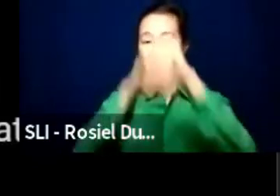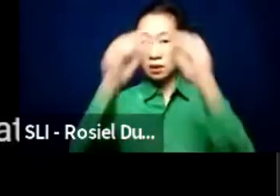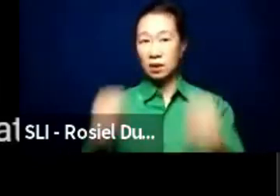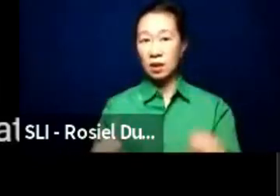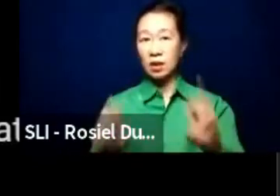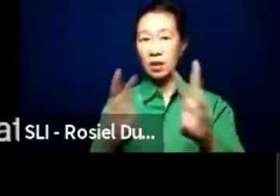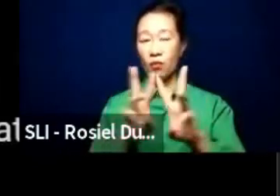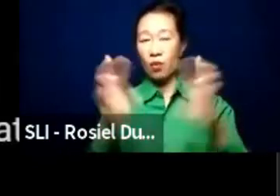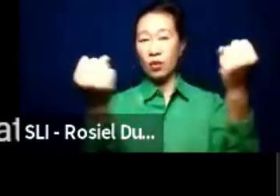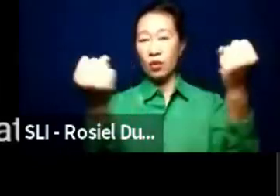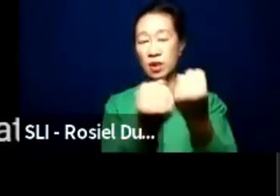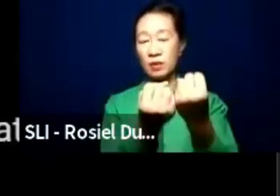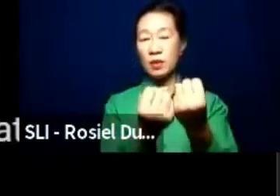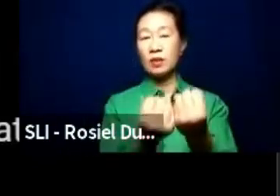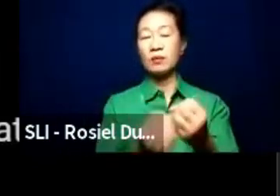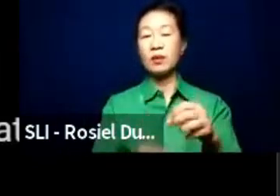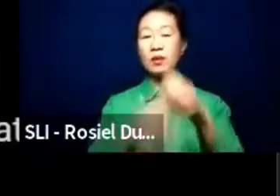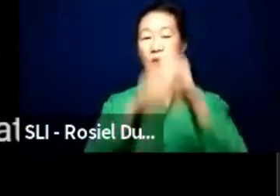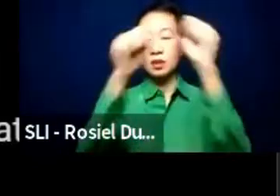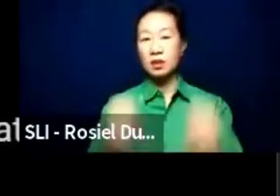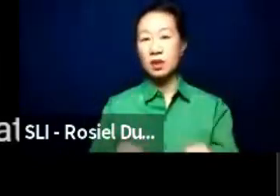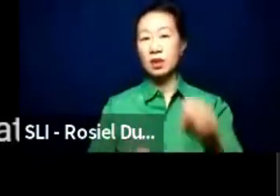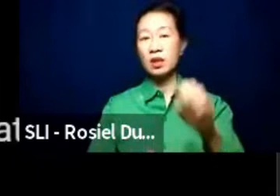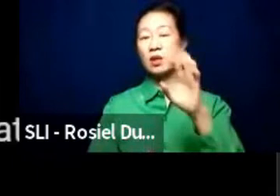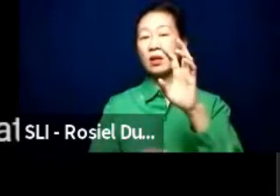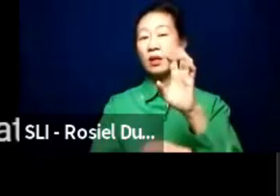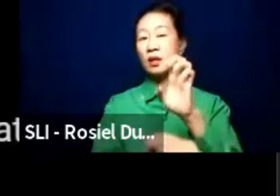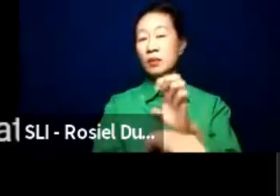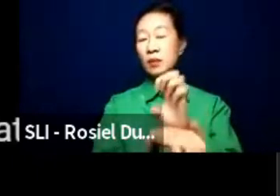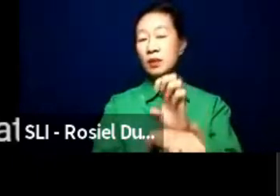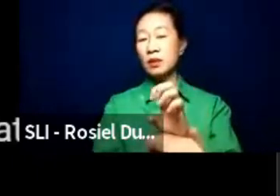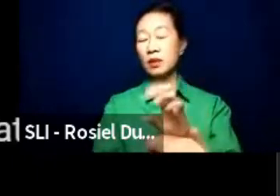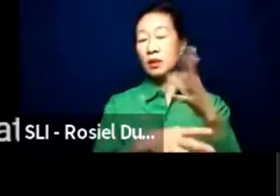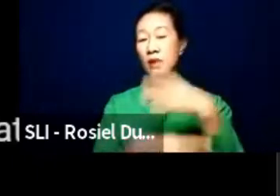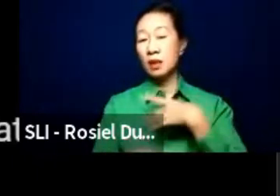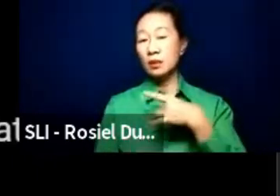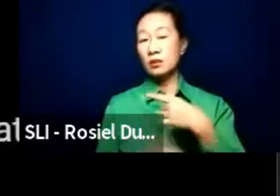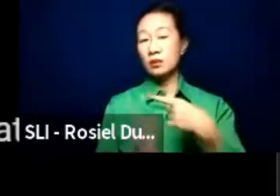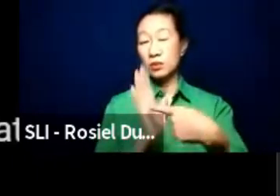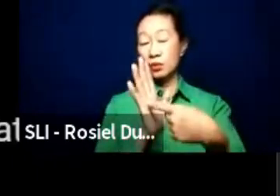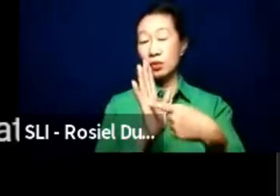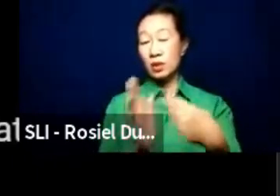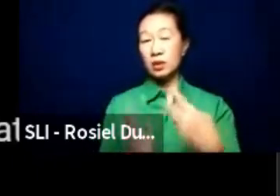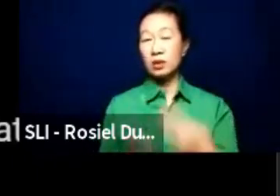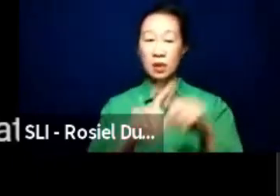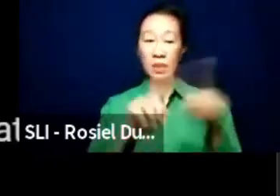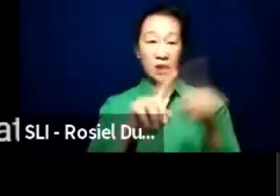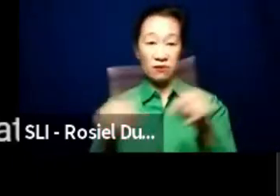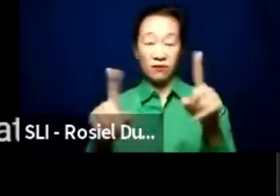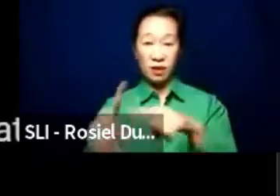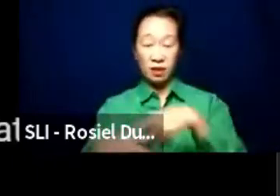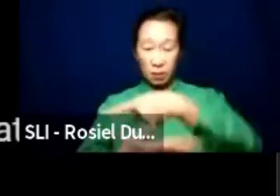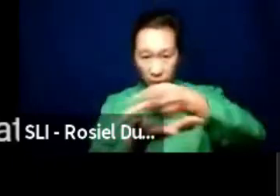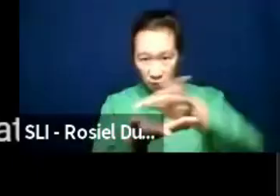workshop, or sheltered employment in the US. And I like showing this video kasi it shows the different aspects